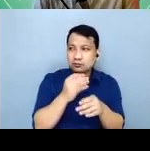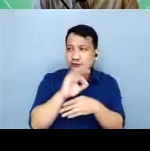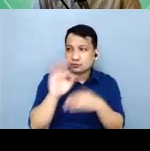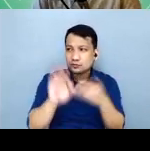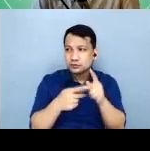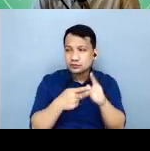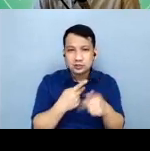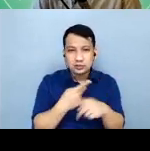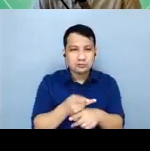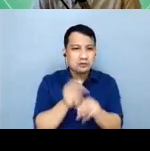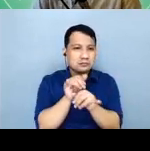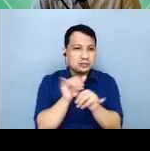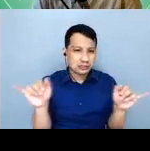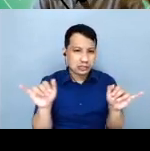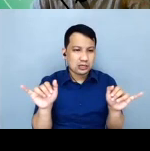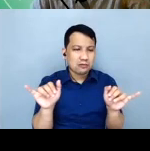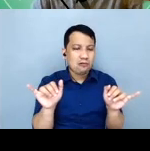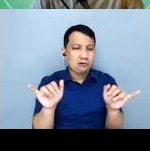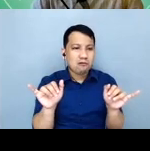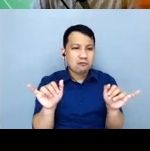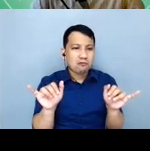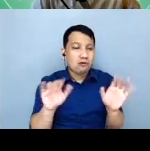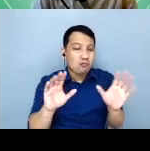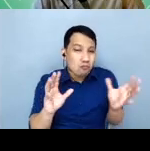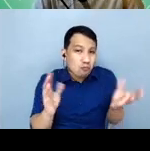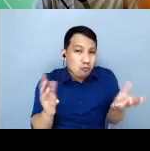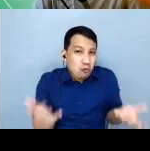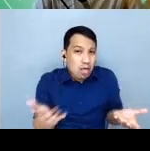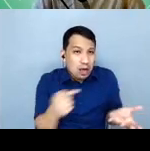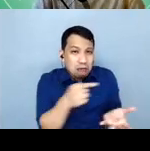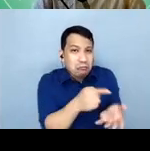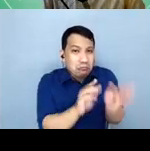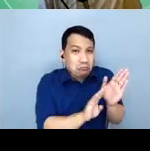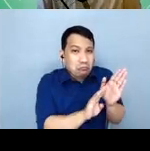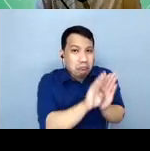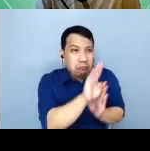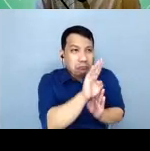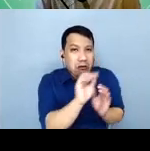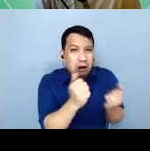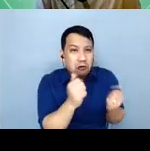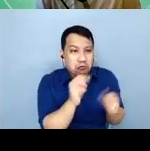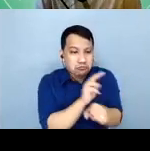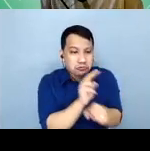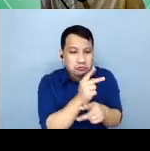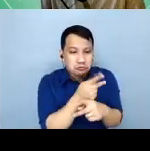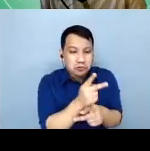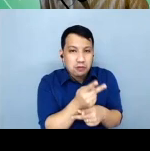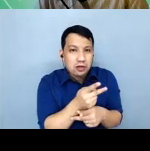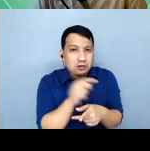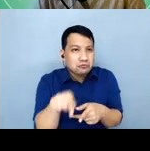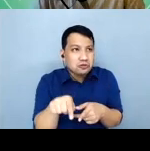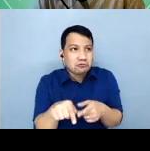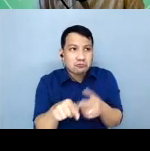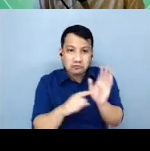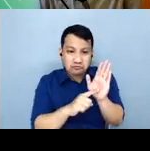packaging remains the same, meaning there is no actual improvement to how this product is addressing